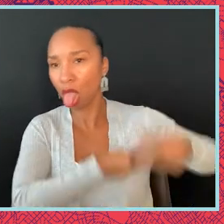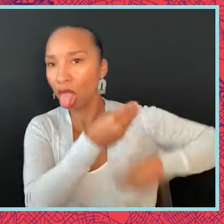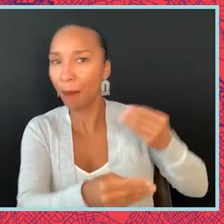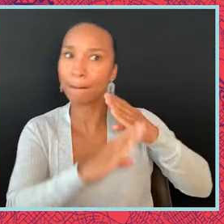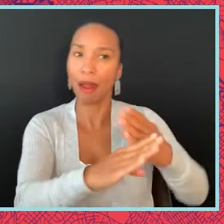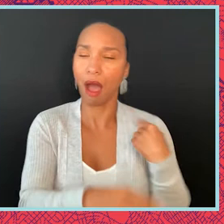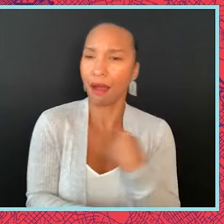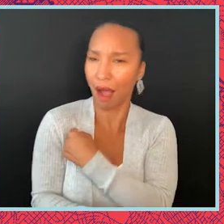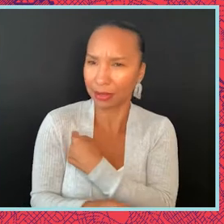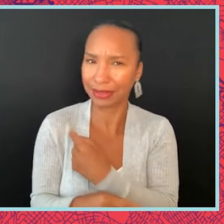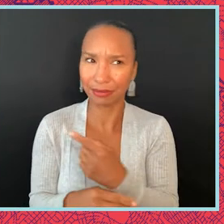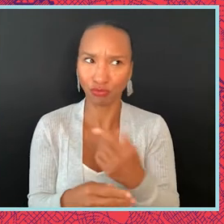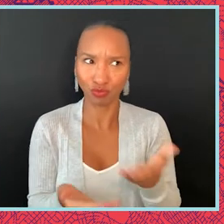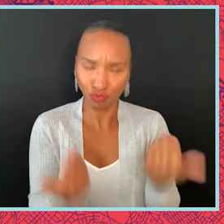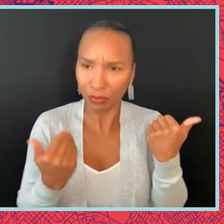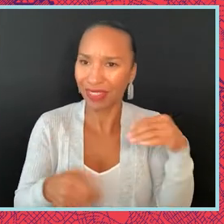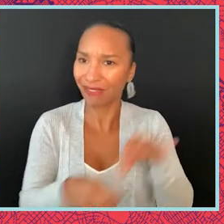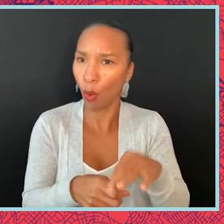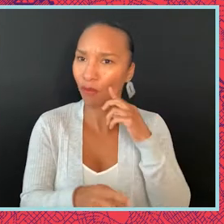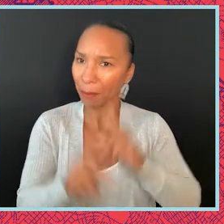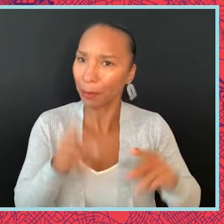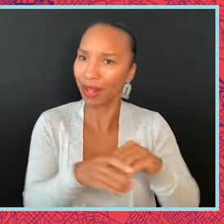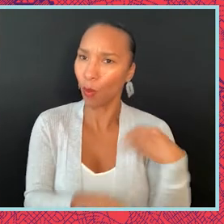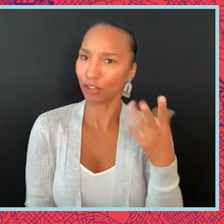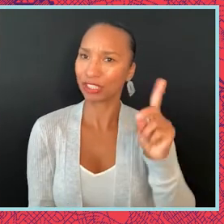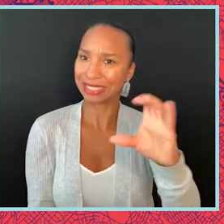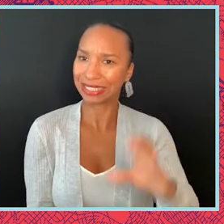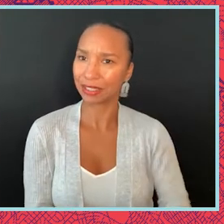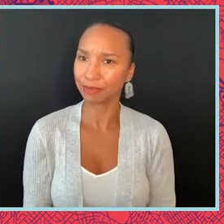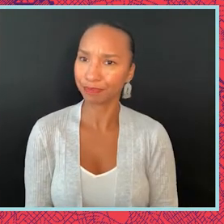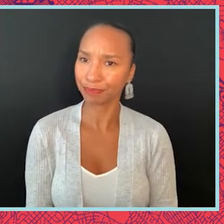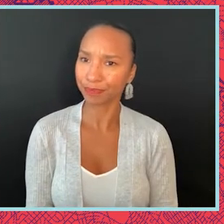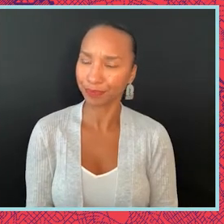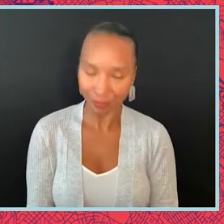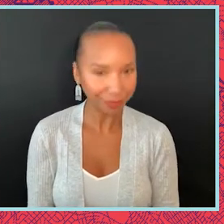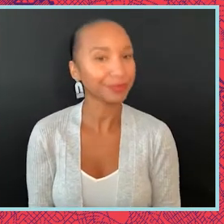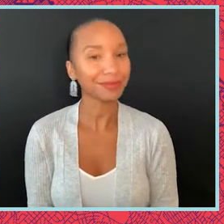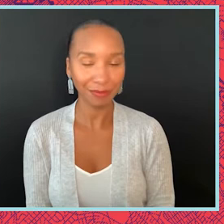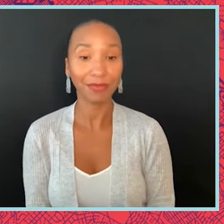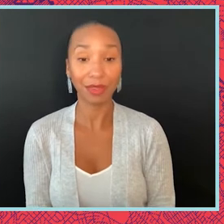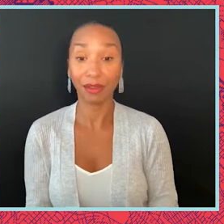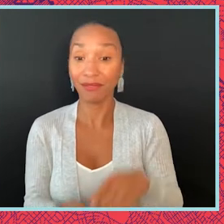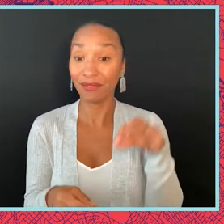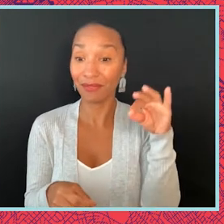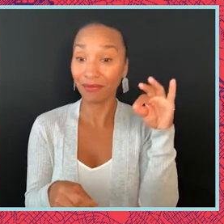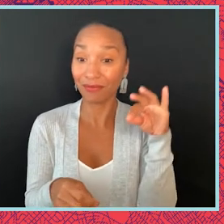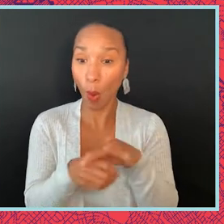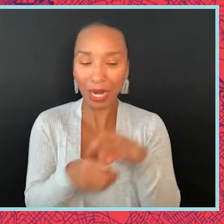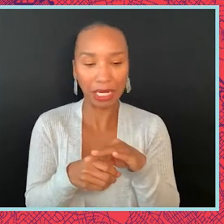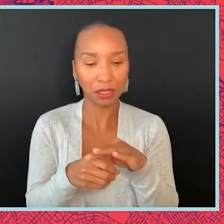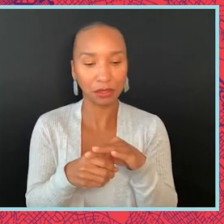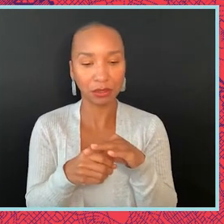the vote for people in Washington, D.C. And I mean, voting is so important.